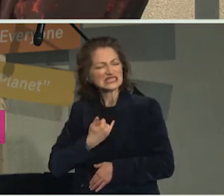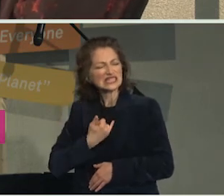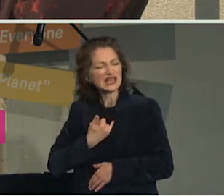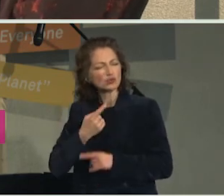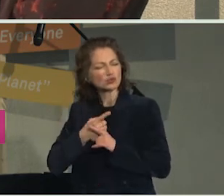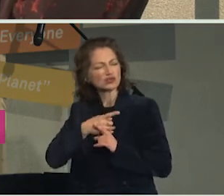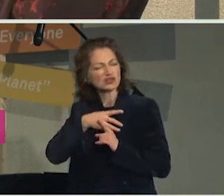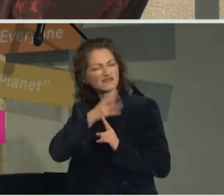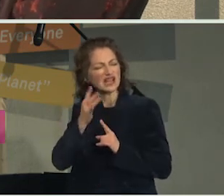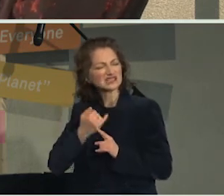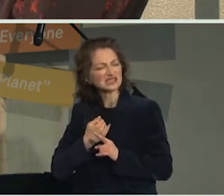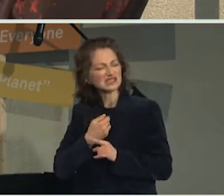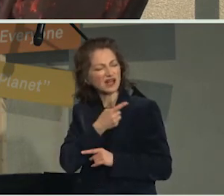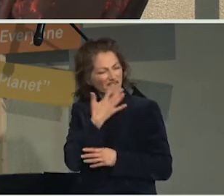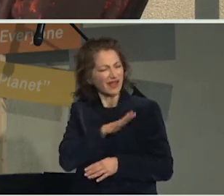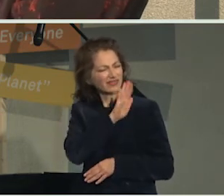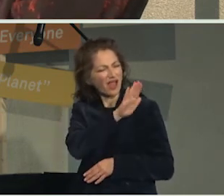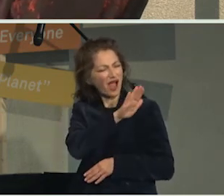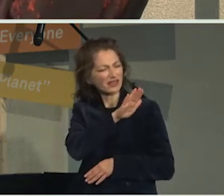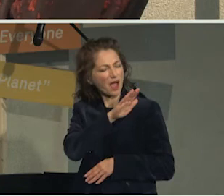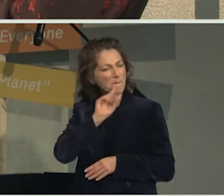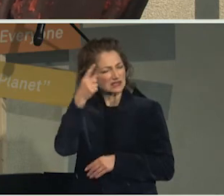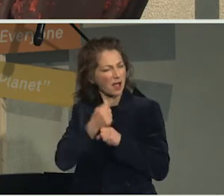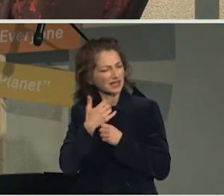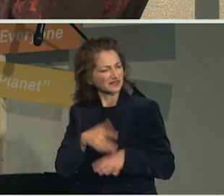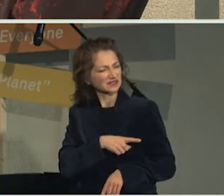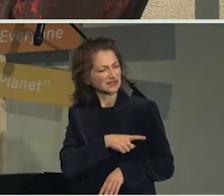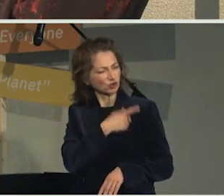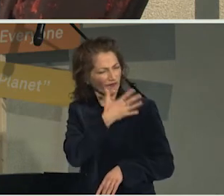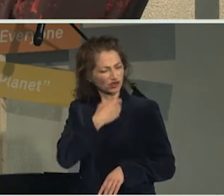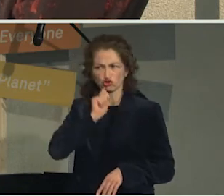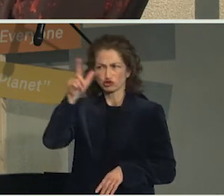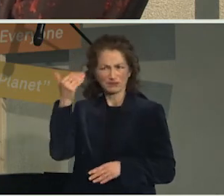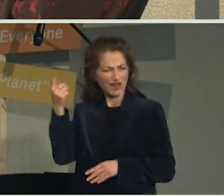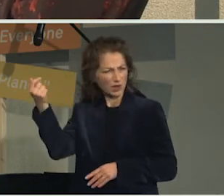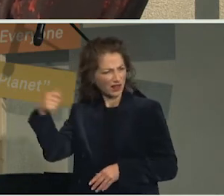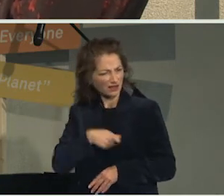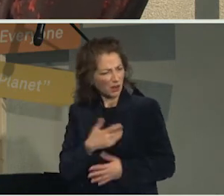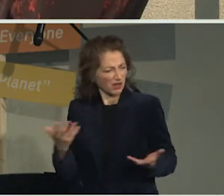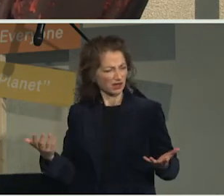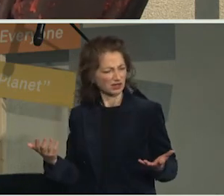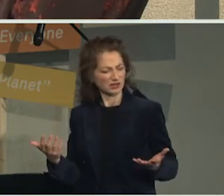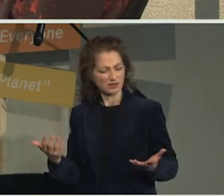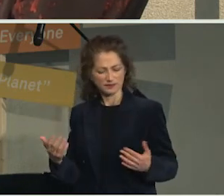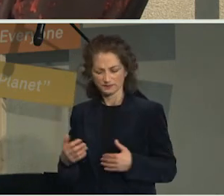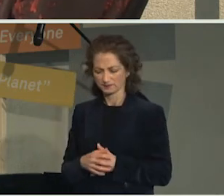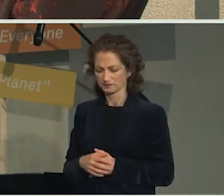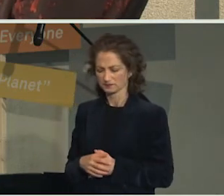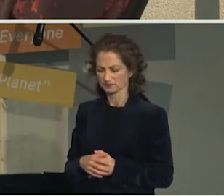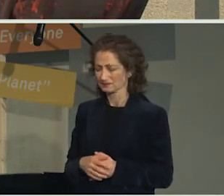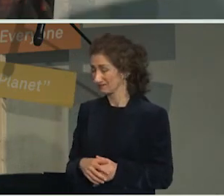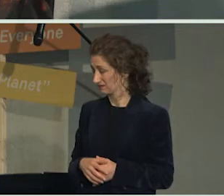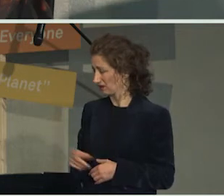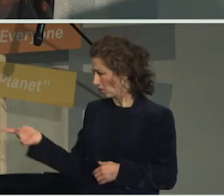are you going to get your scholarship funding now? And where is all this coming from in the first place? I mean, do you